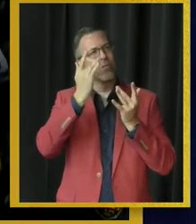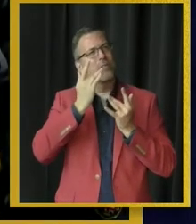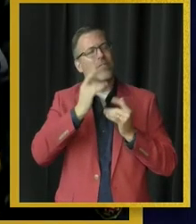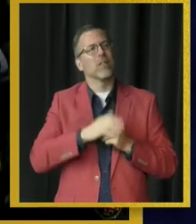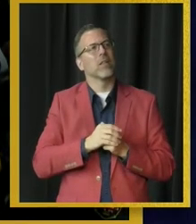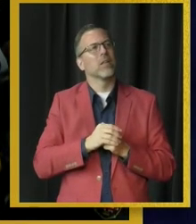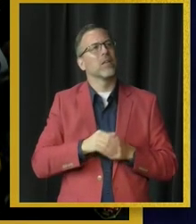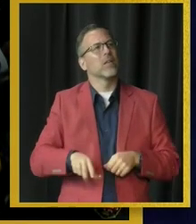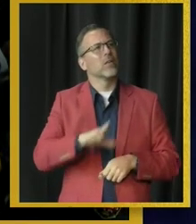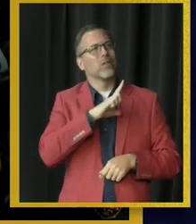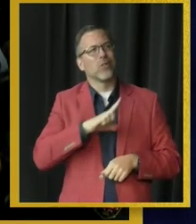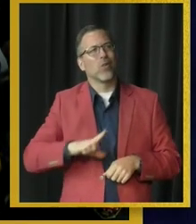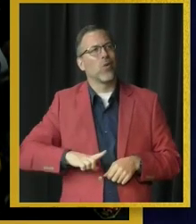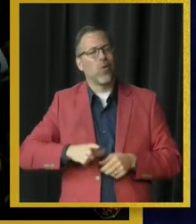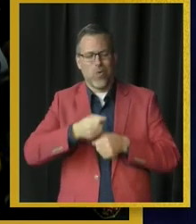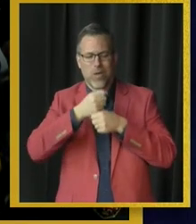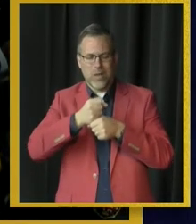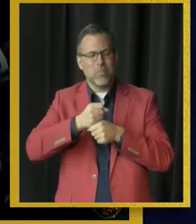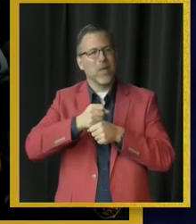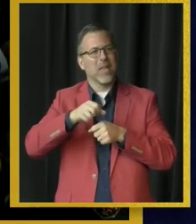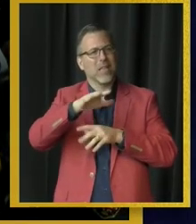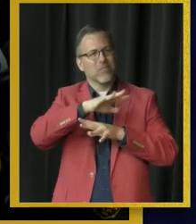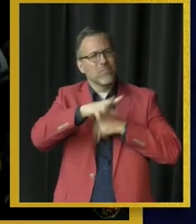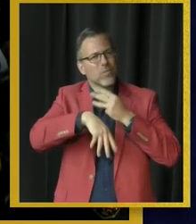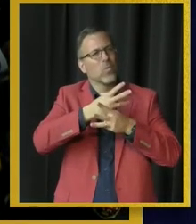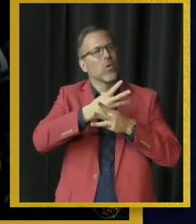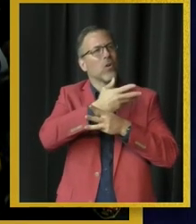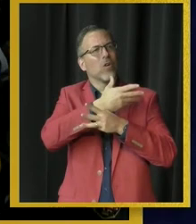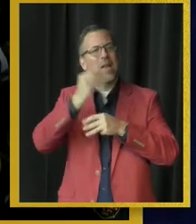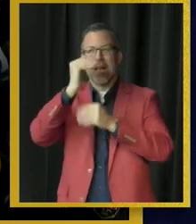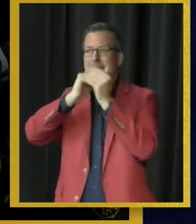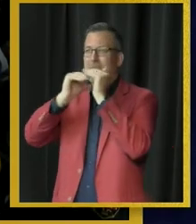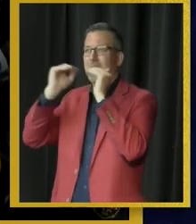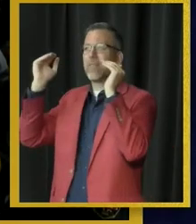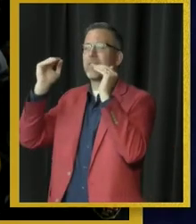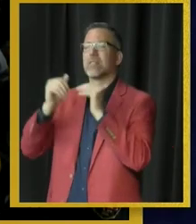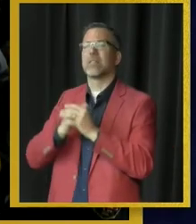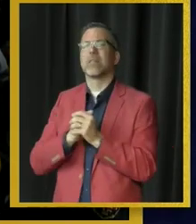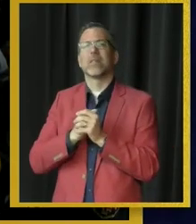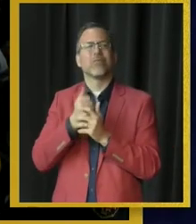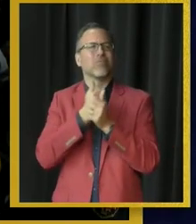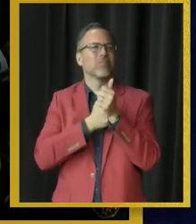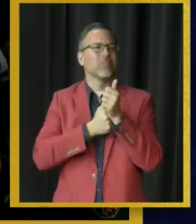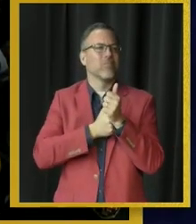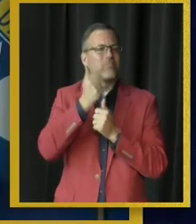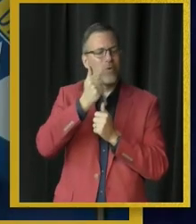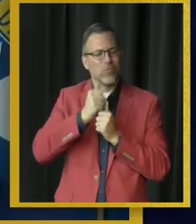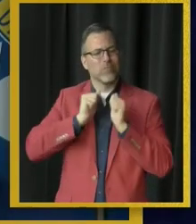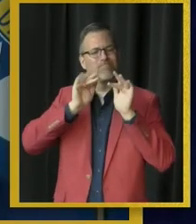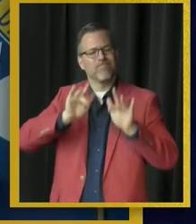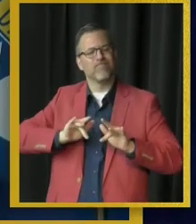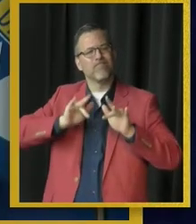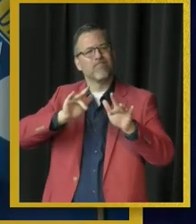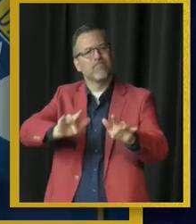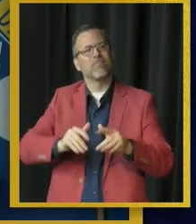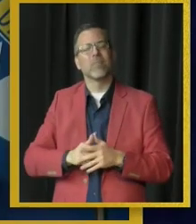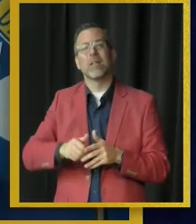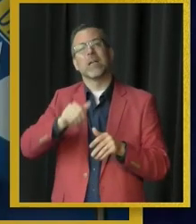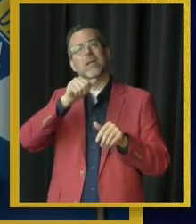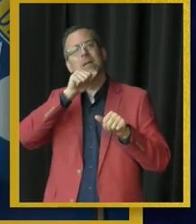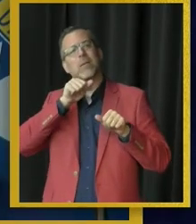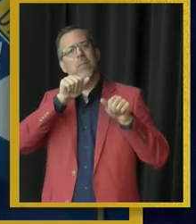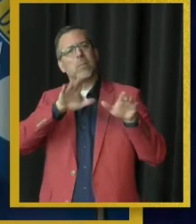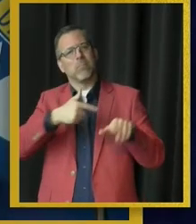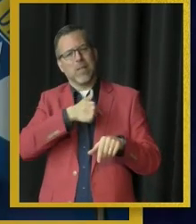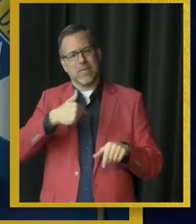Lord, the creator of the universe and the heavens, the most compassionate, bless us with the